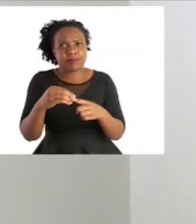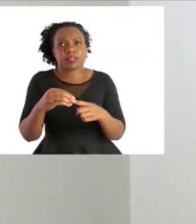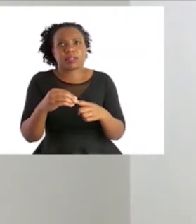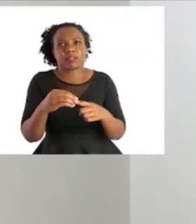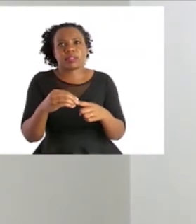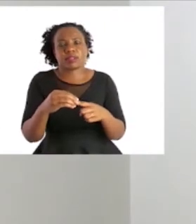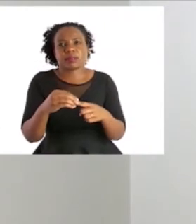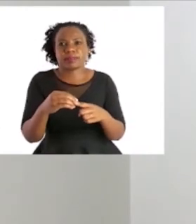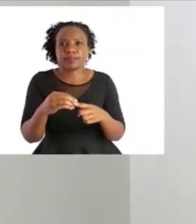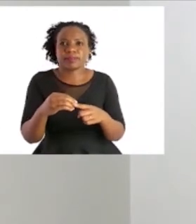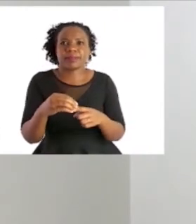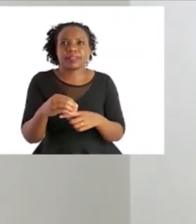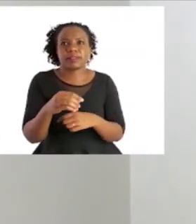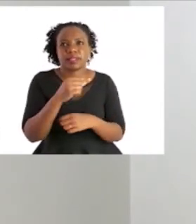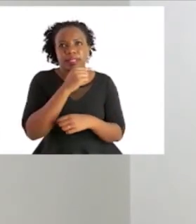specific